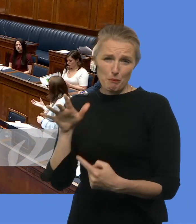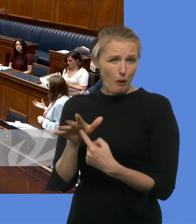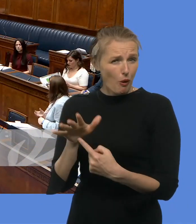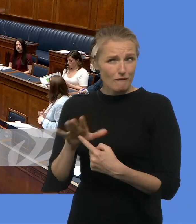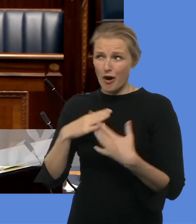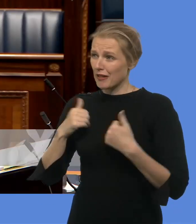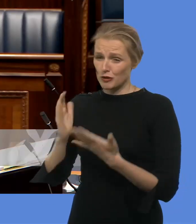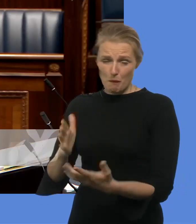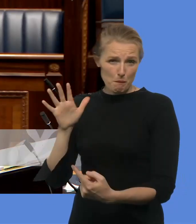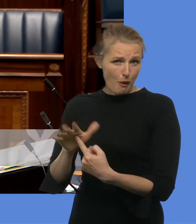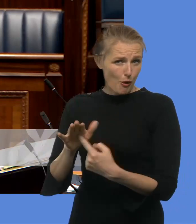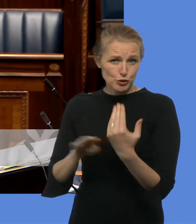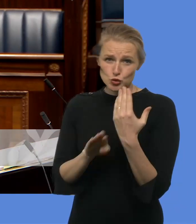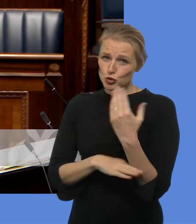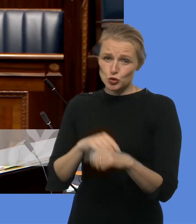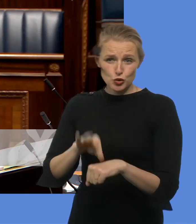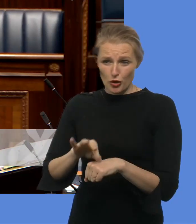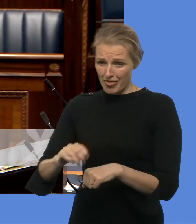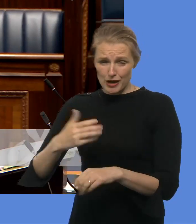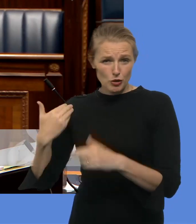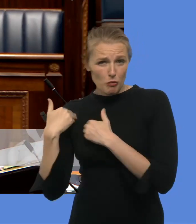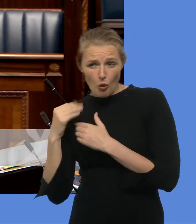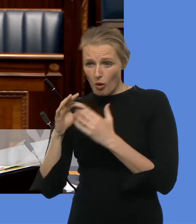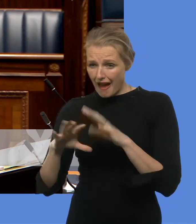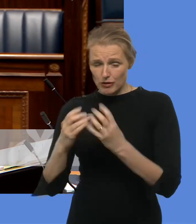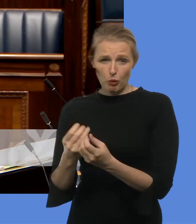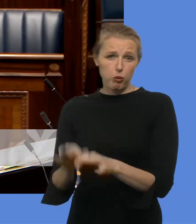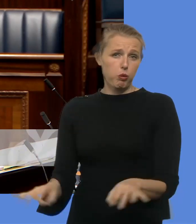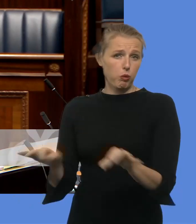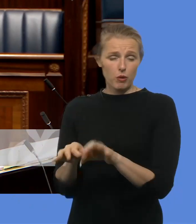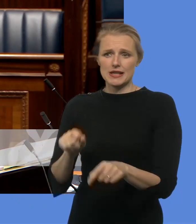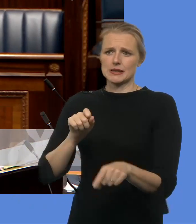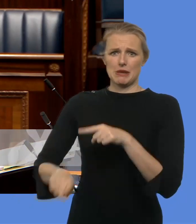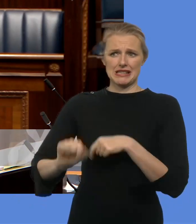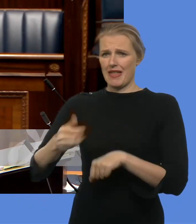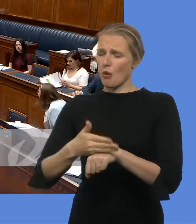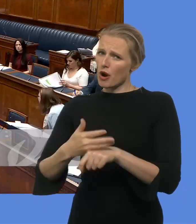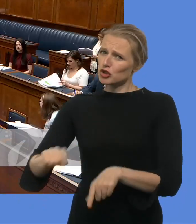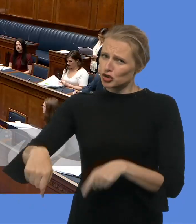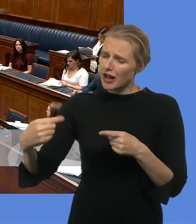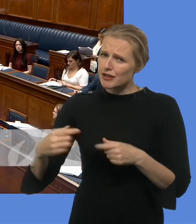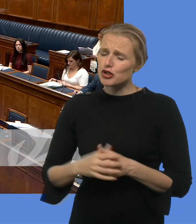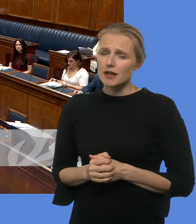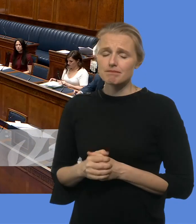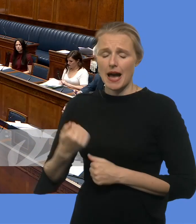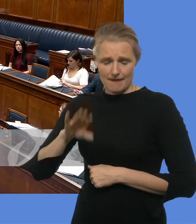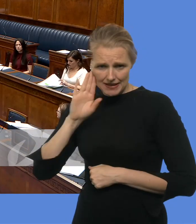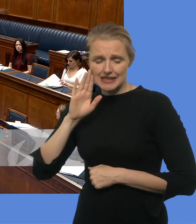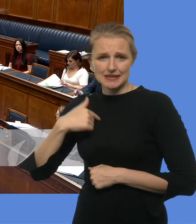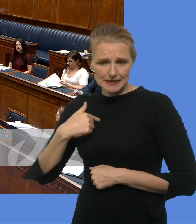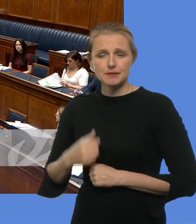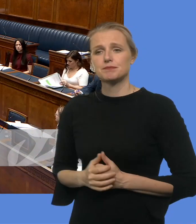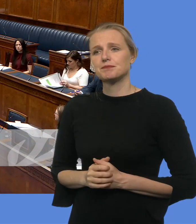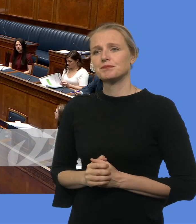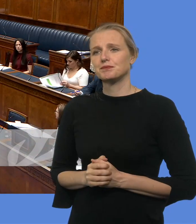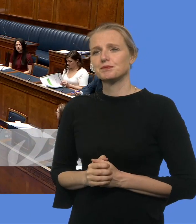our health service and the important role that they play, often under very challenging conditions. Peter McReynolds for supplementary.